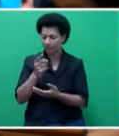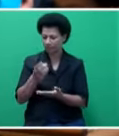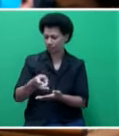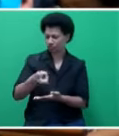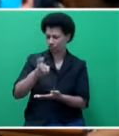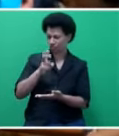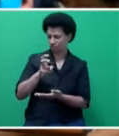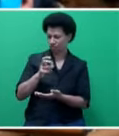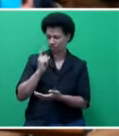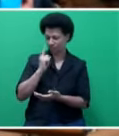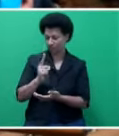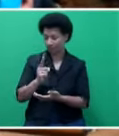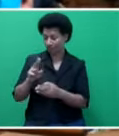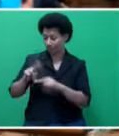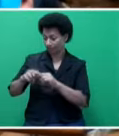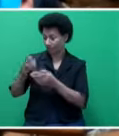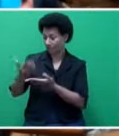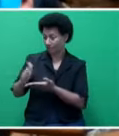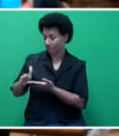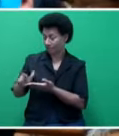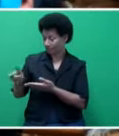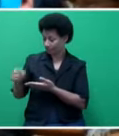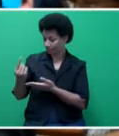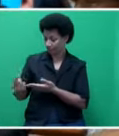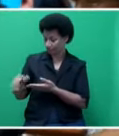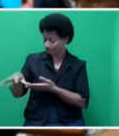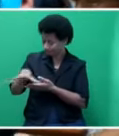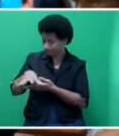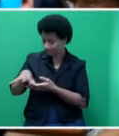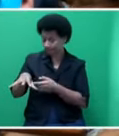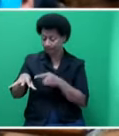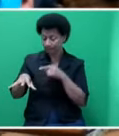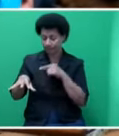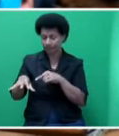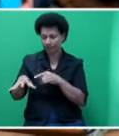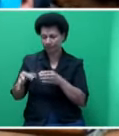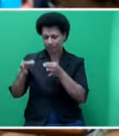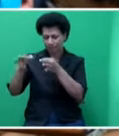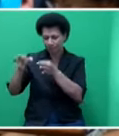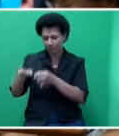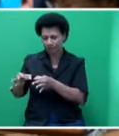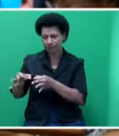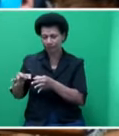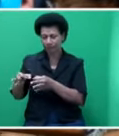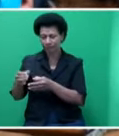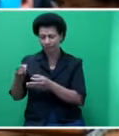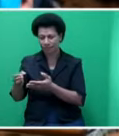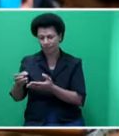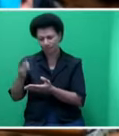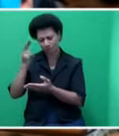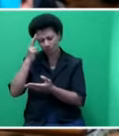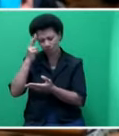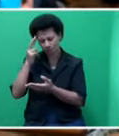think the FNPF itself, the decisions on which, the reasons on which they're